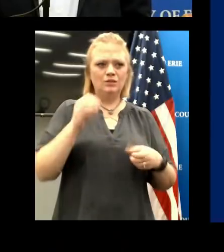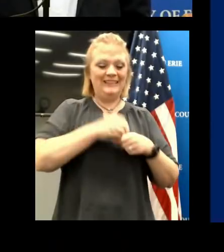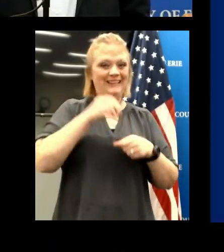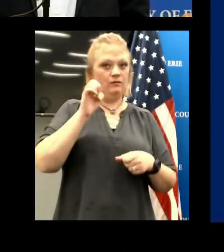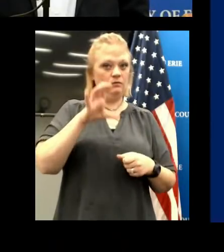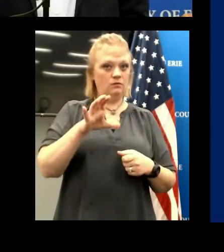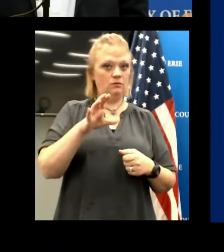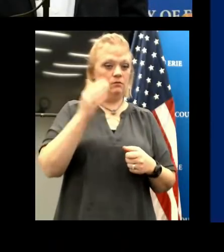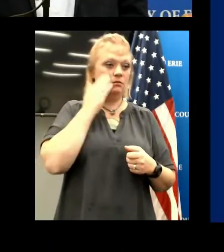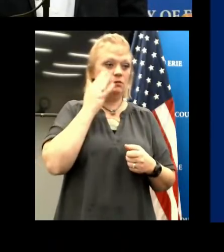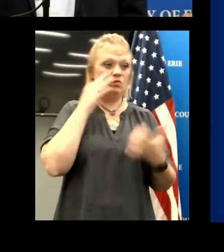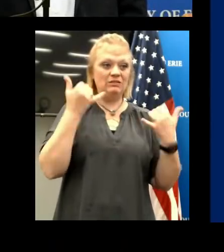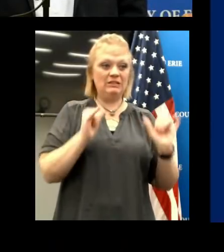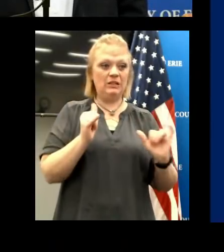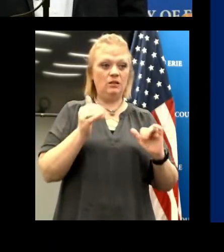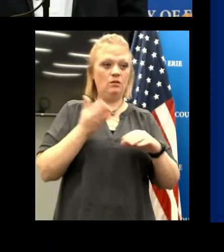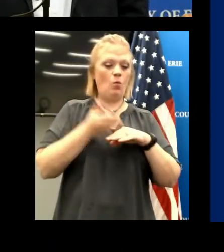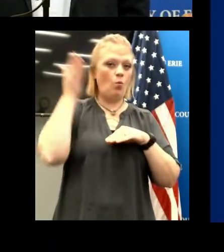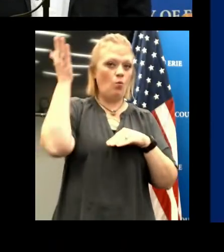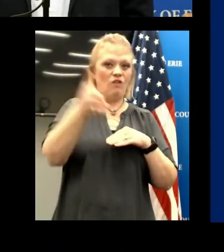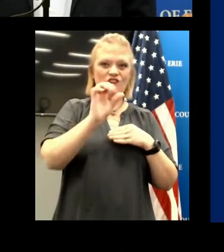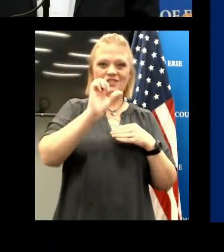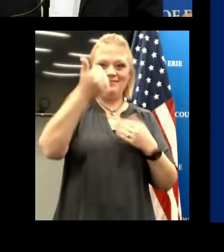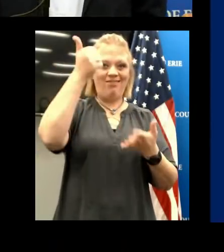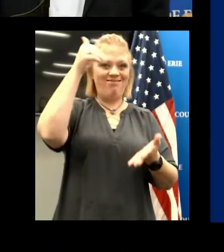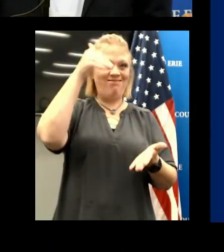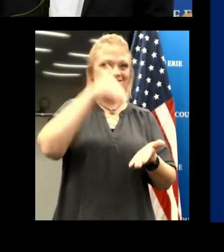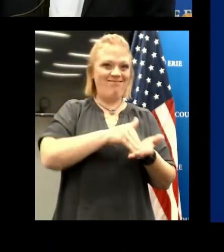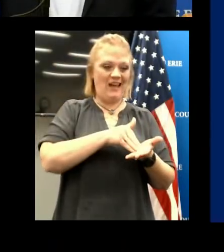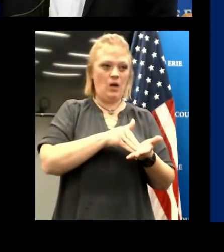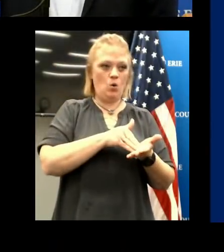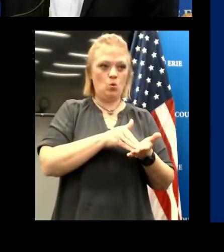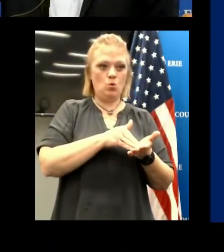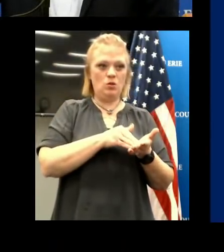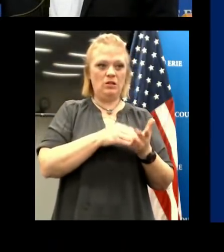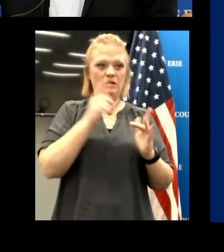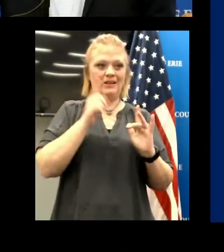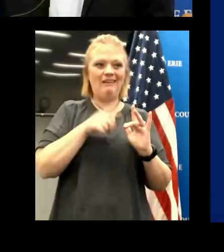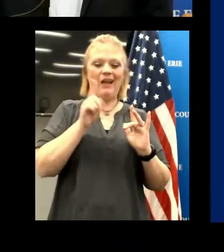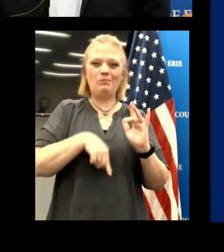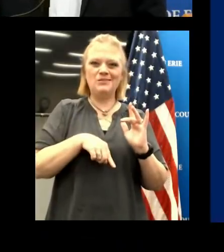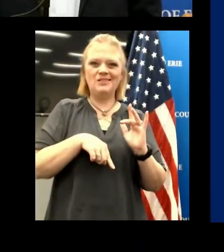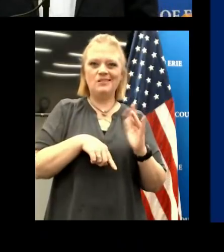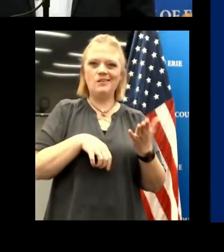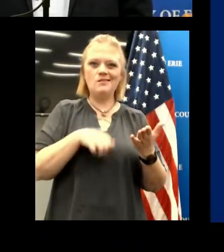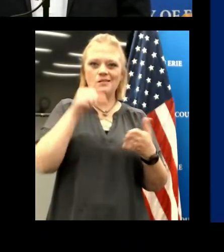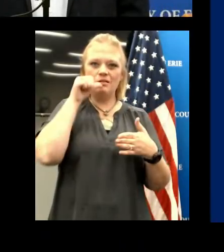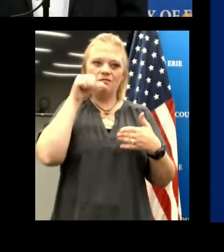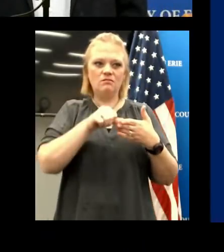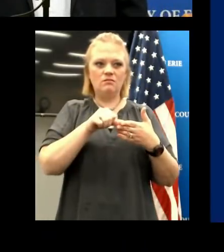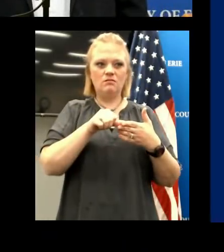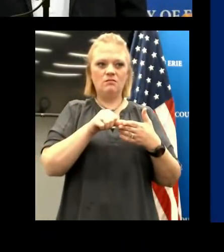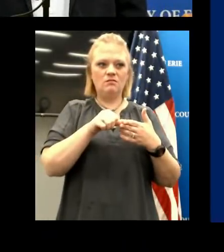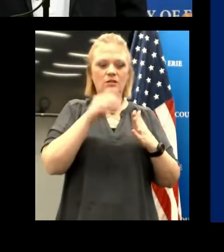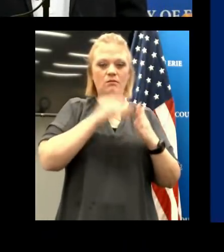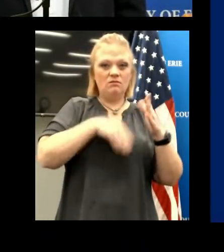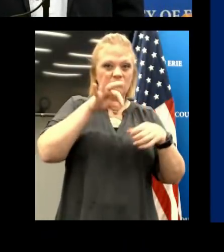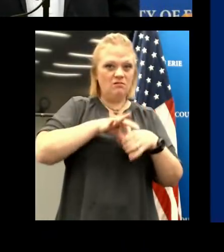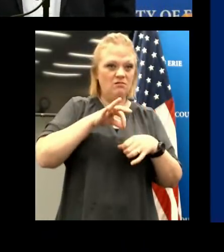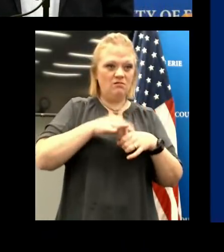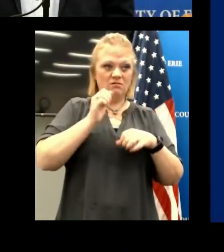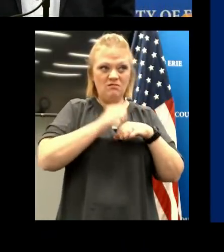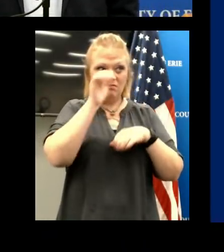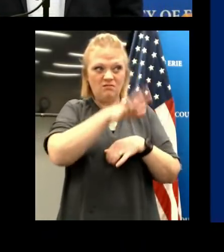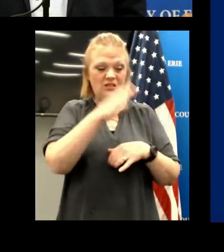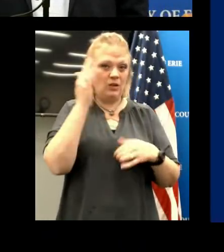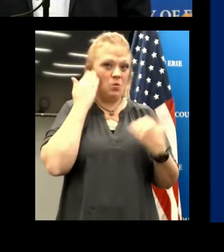are still over 10,000 absentee ballots that could be sent back. We don't know if they all will, but they